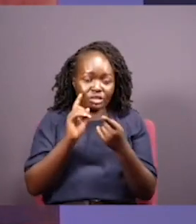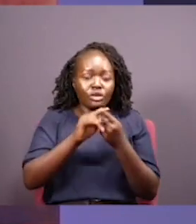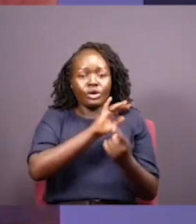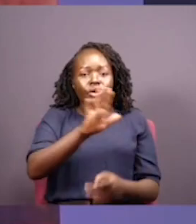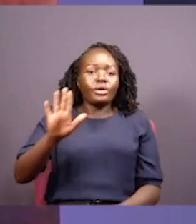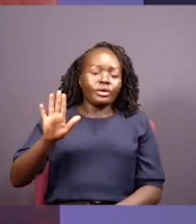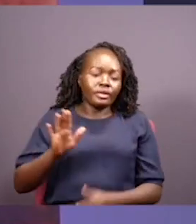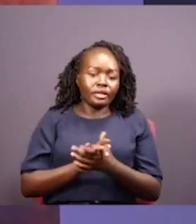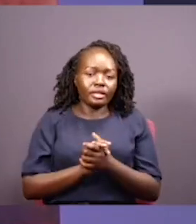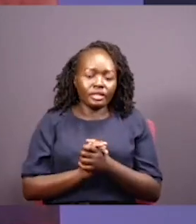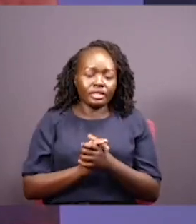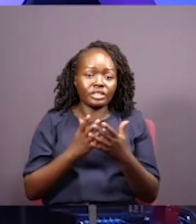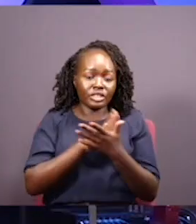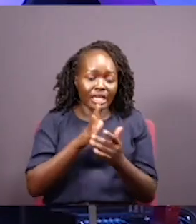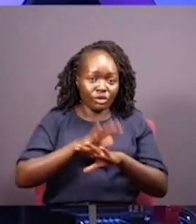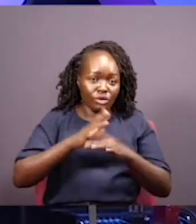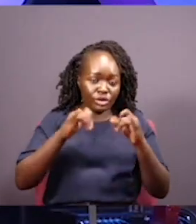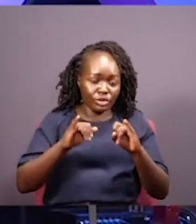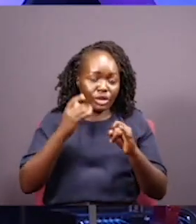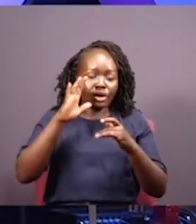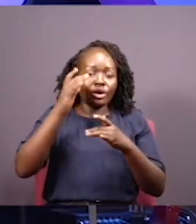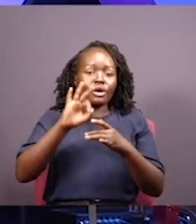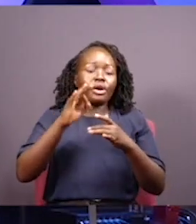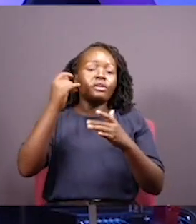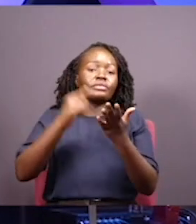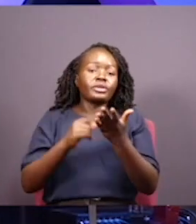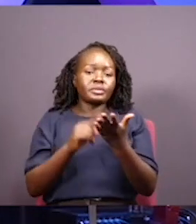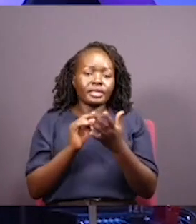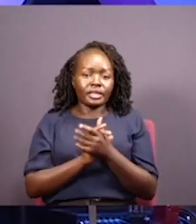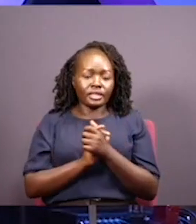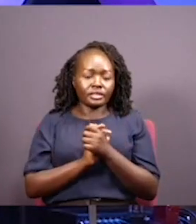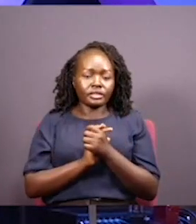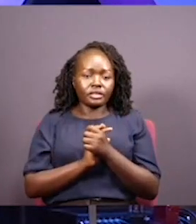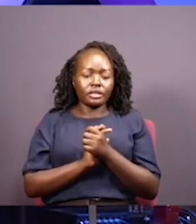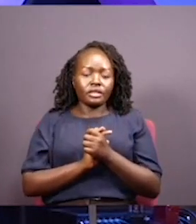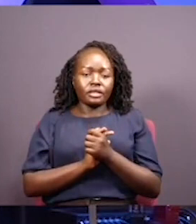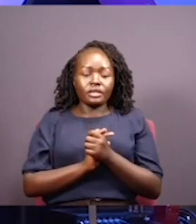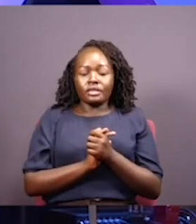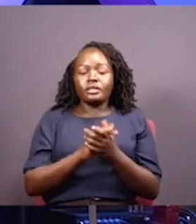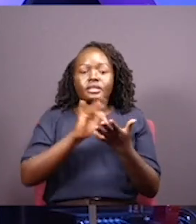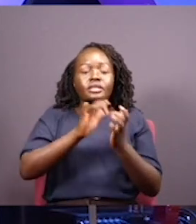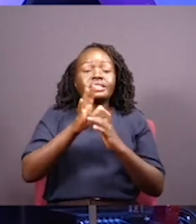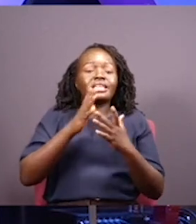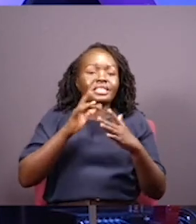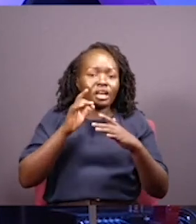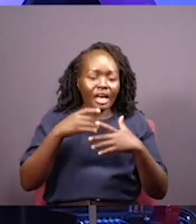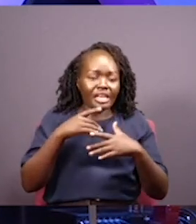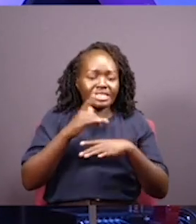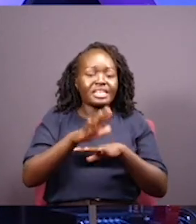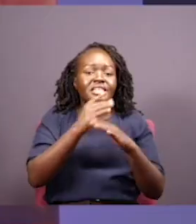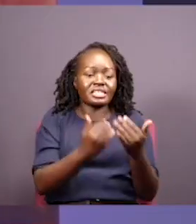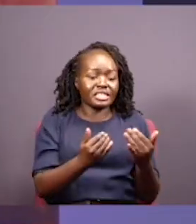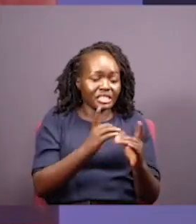good news of the gospel. So as Jesus commissioned his disciples towards the ministry of